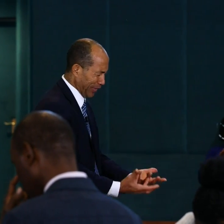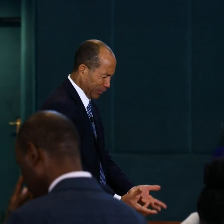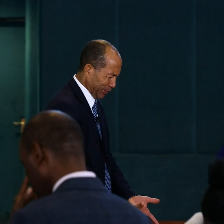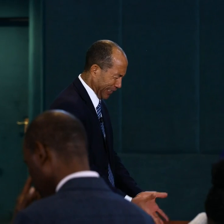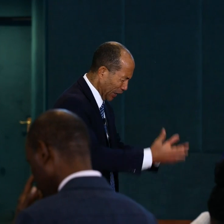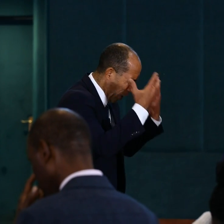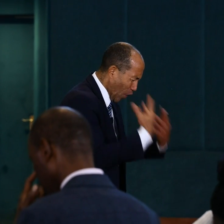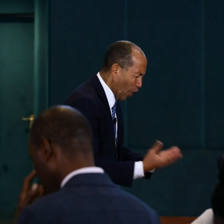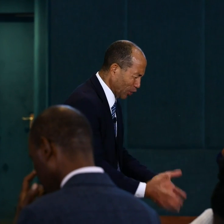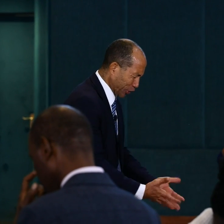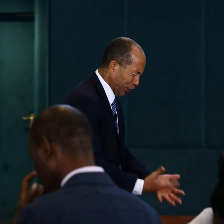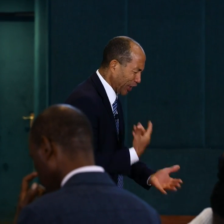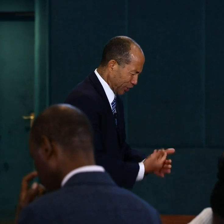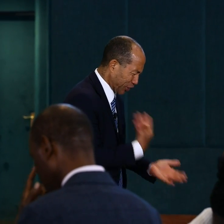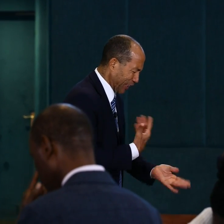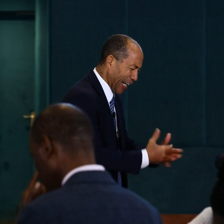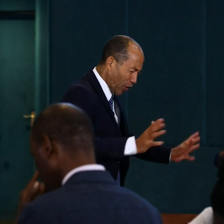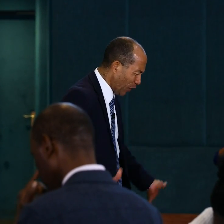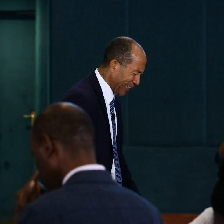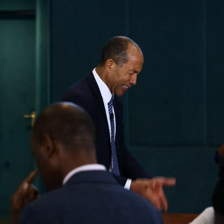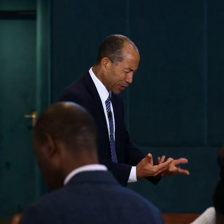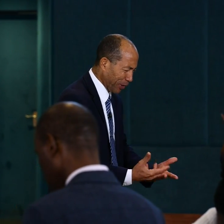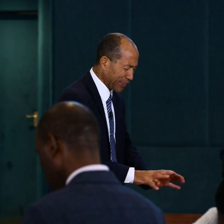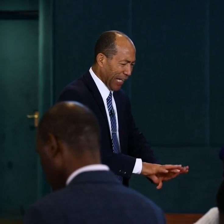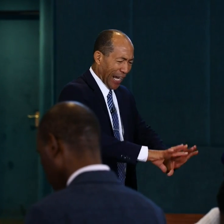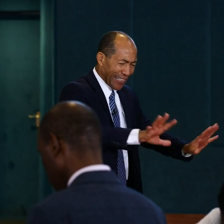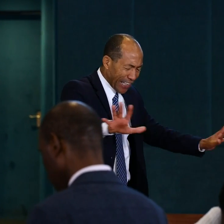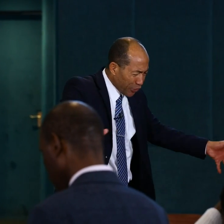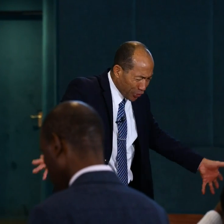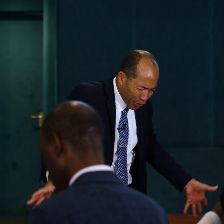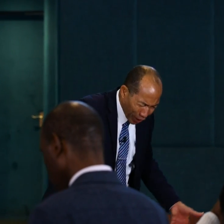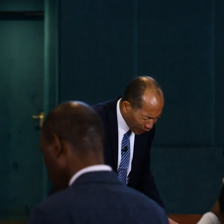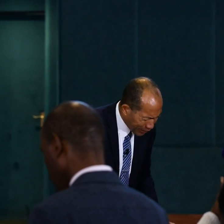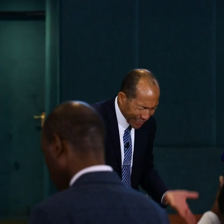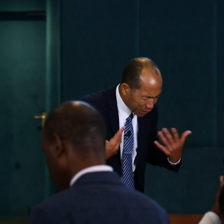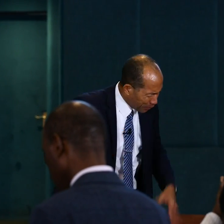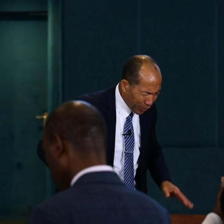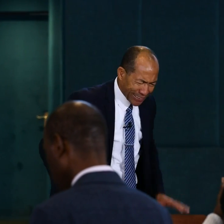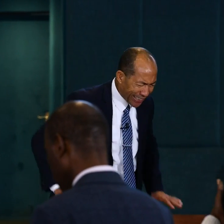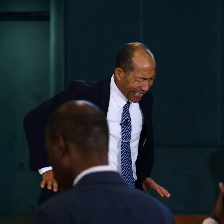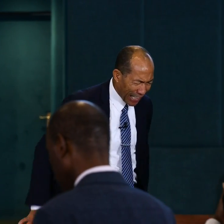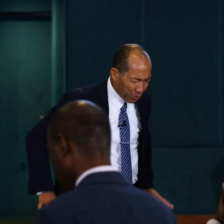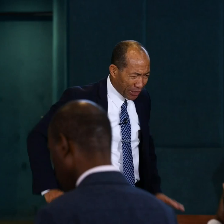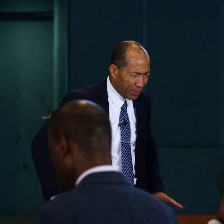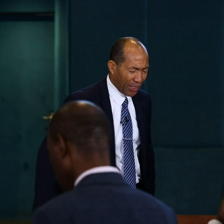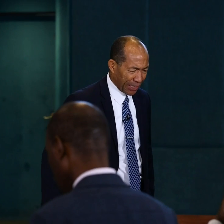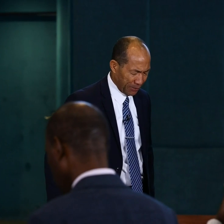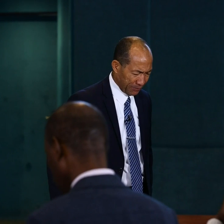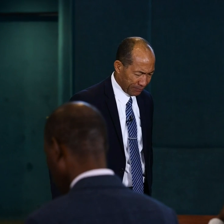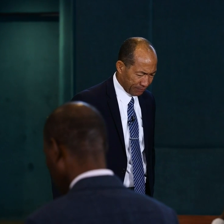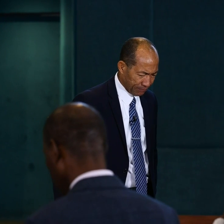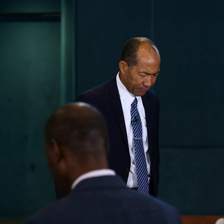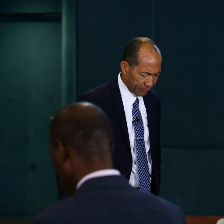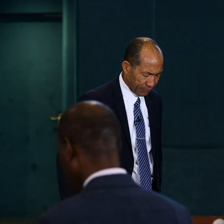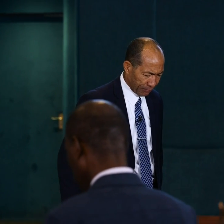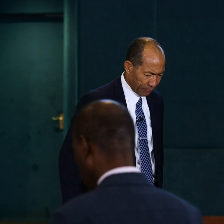manna fall every day. Whole church had all the experience. And yet none of the experience that they had with